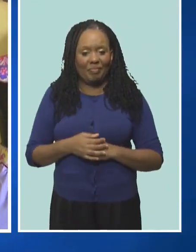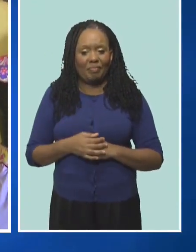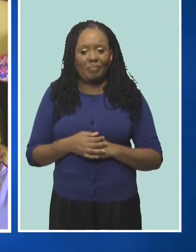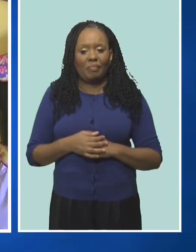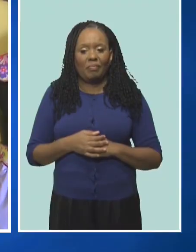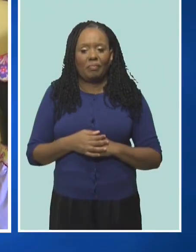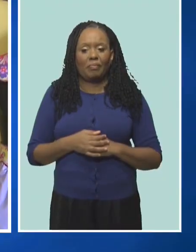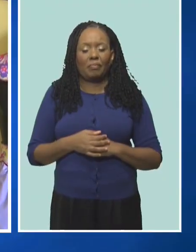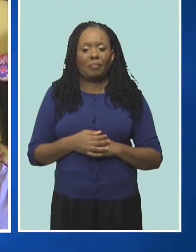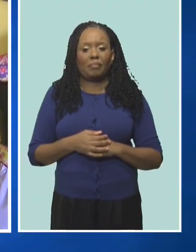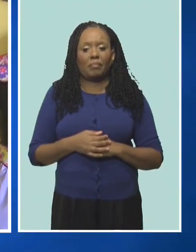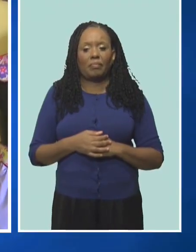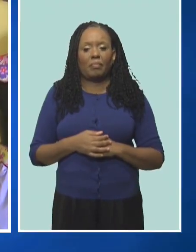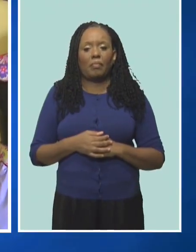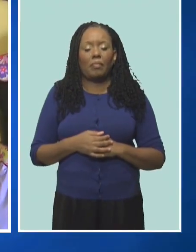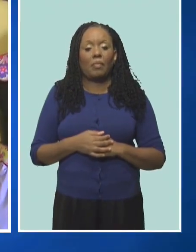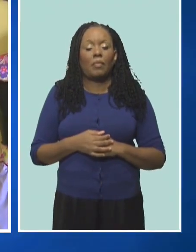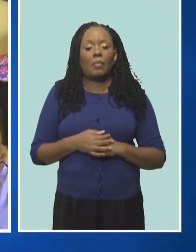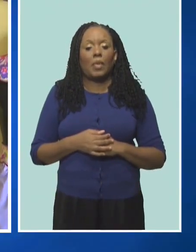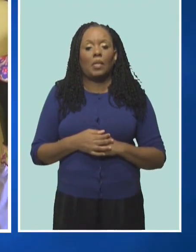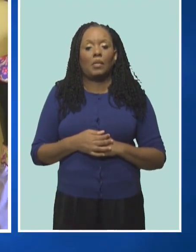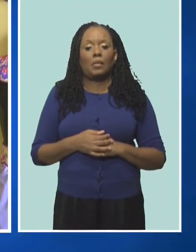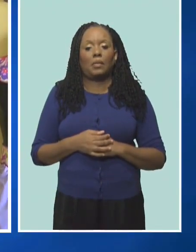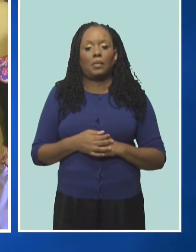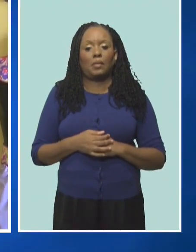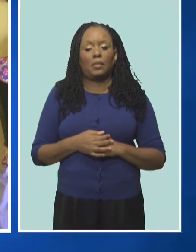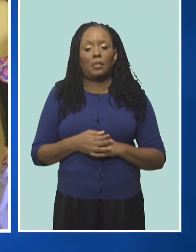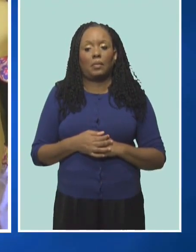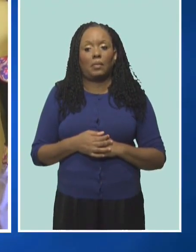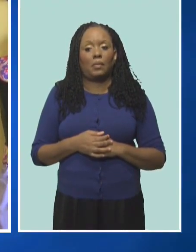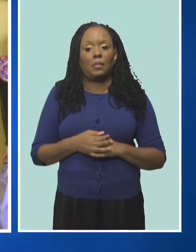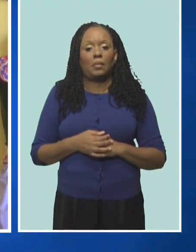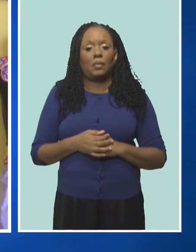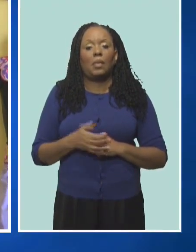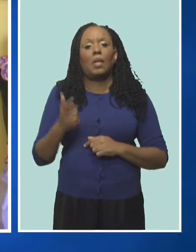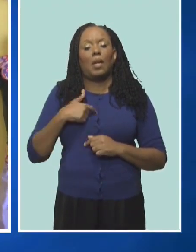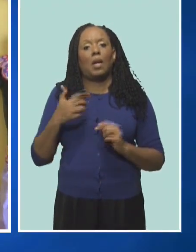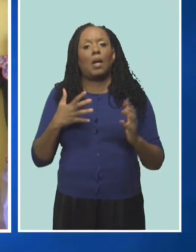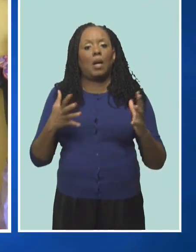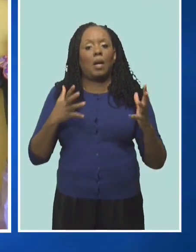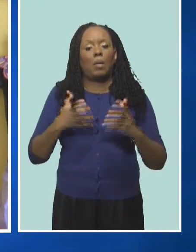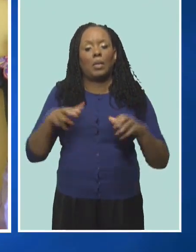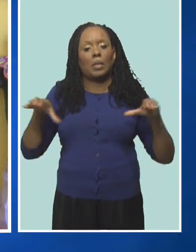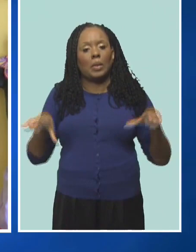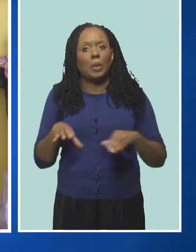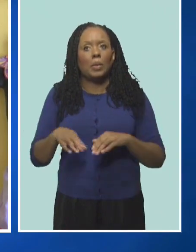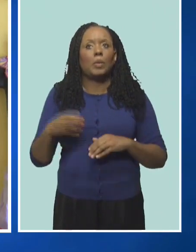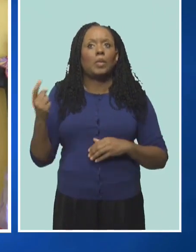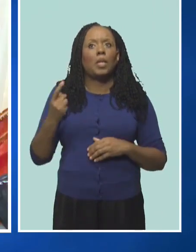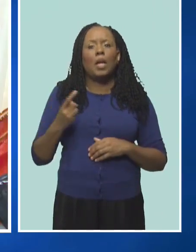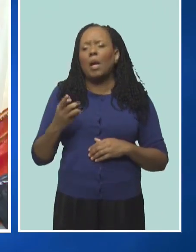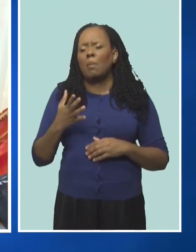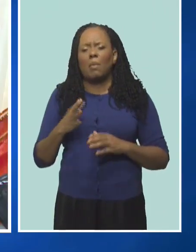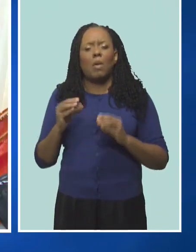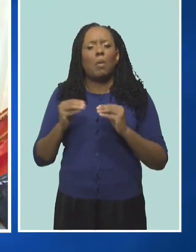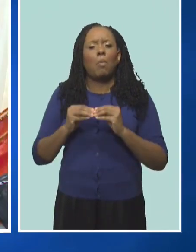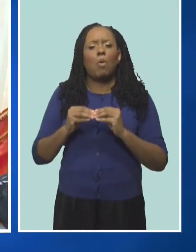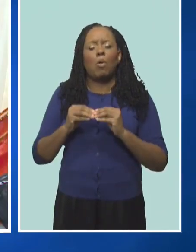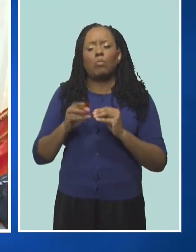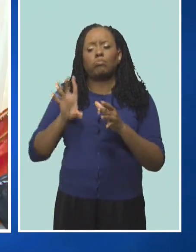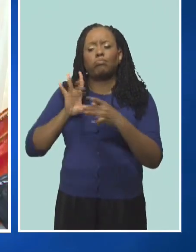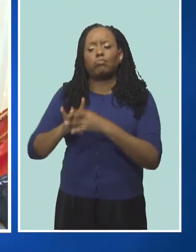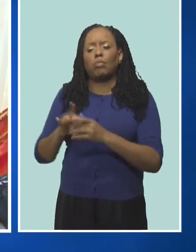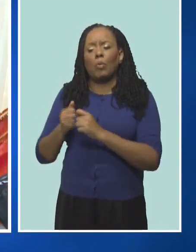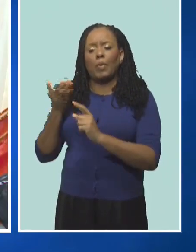was into sailor masks and all that, and I'm going to, I'm going to do something along that line. And Kevin Small of